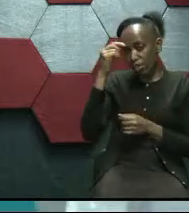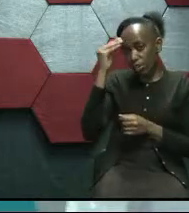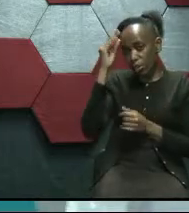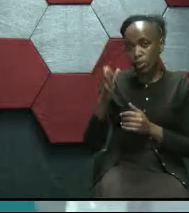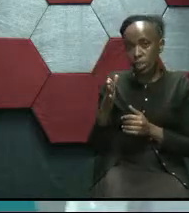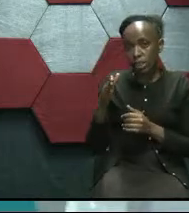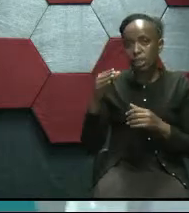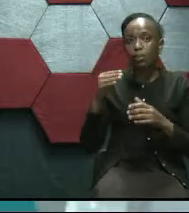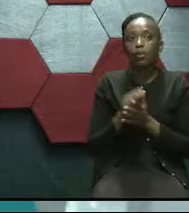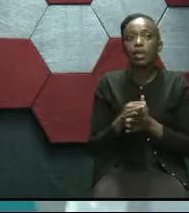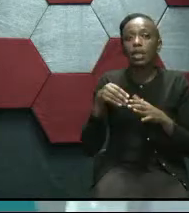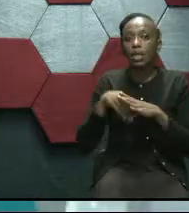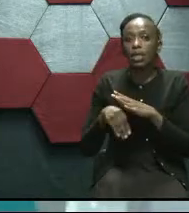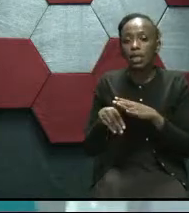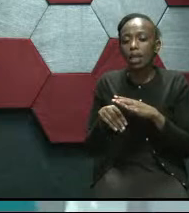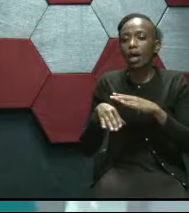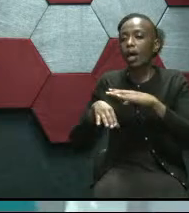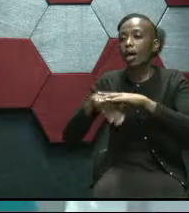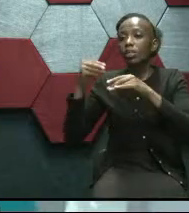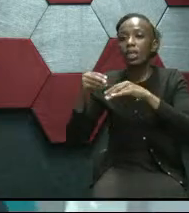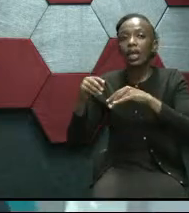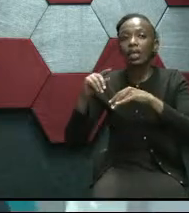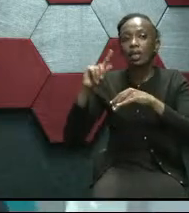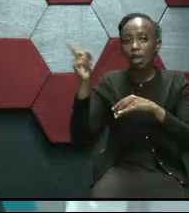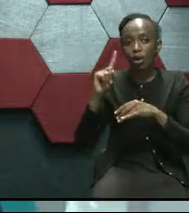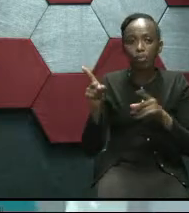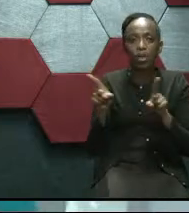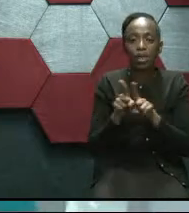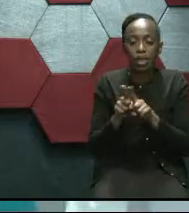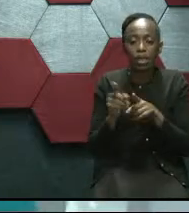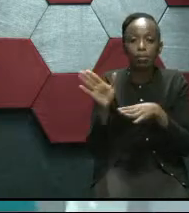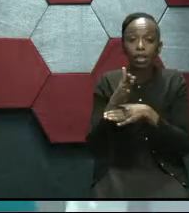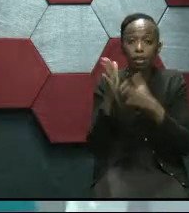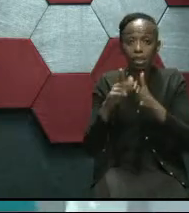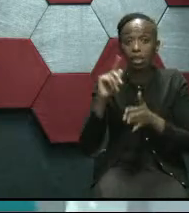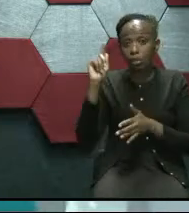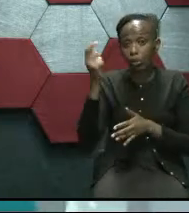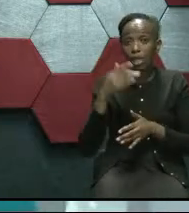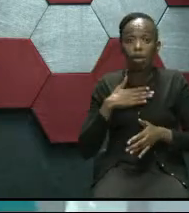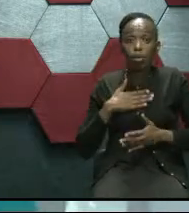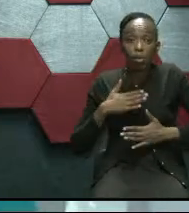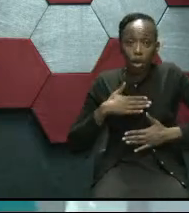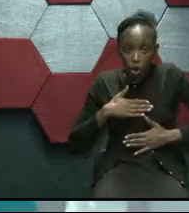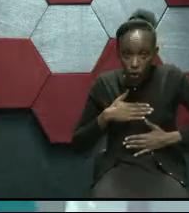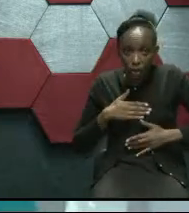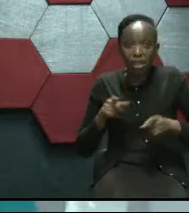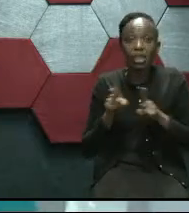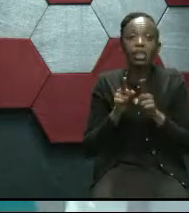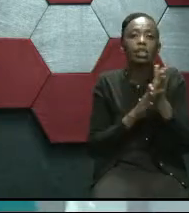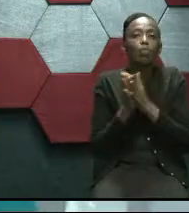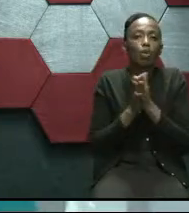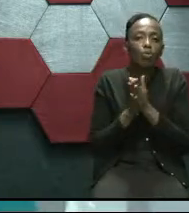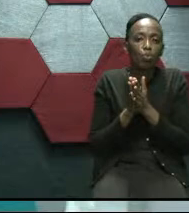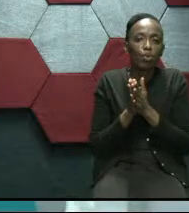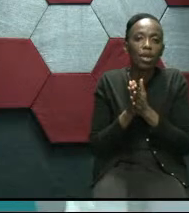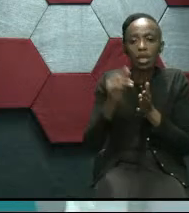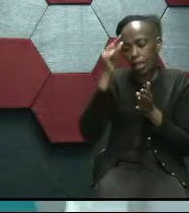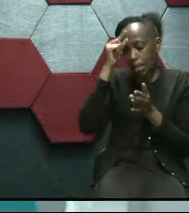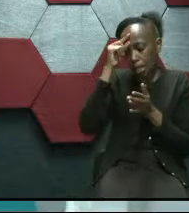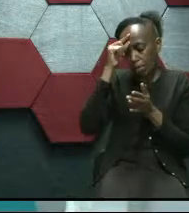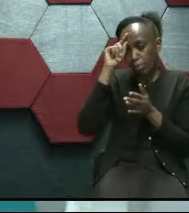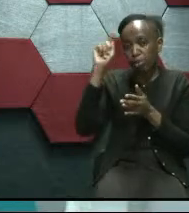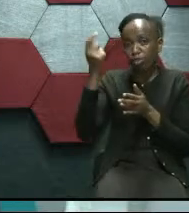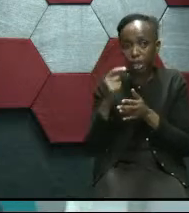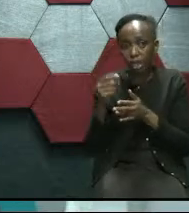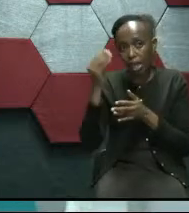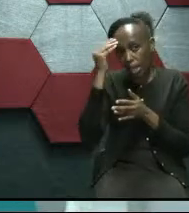pushing boundaries. As Ireland's ambassador to Kenya, I'm so honoured at the enthusiasm with which Kenya's government,